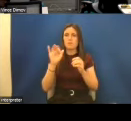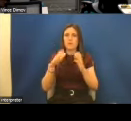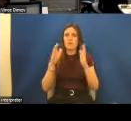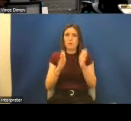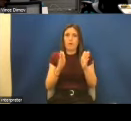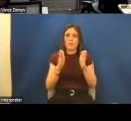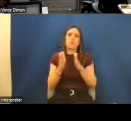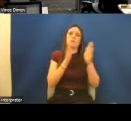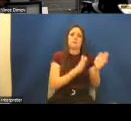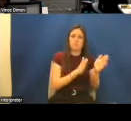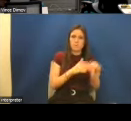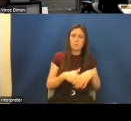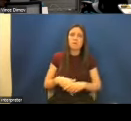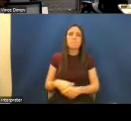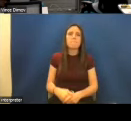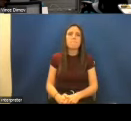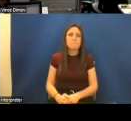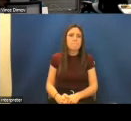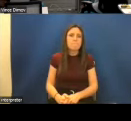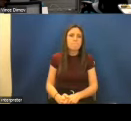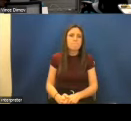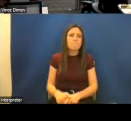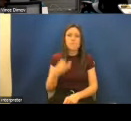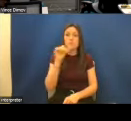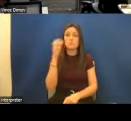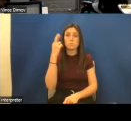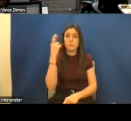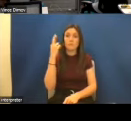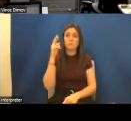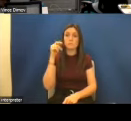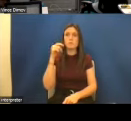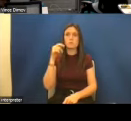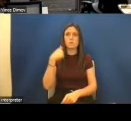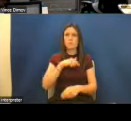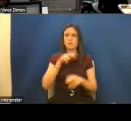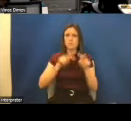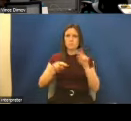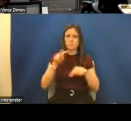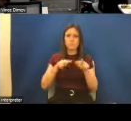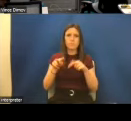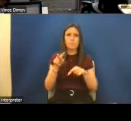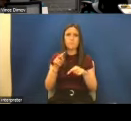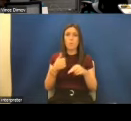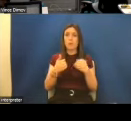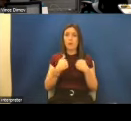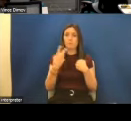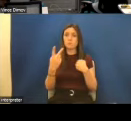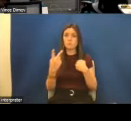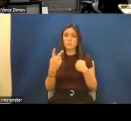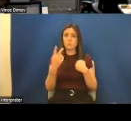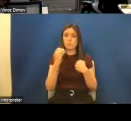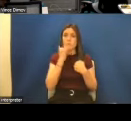She started here. I didn't realize in everything we were looking at that we had 2 errors up